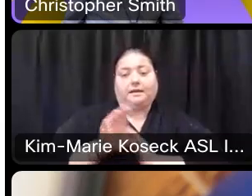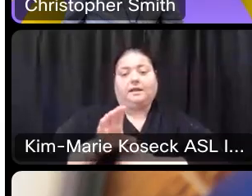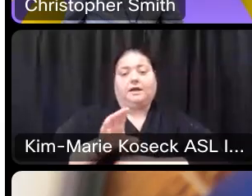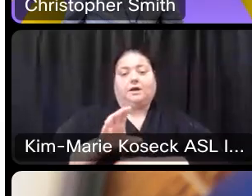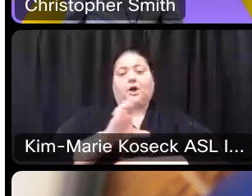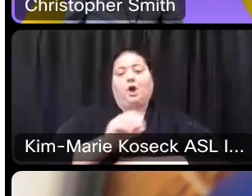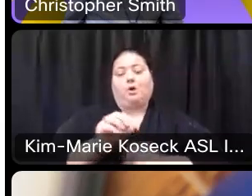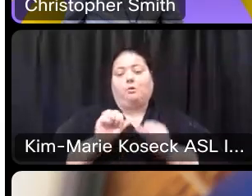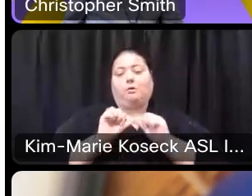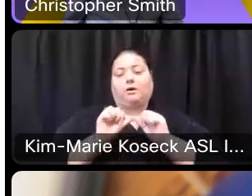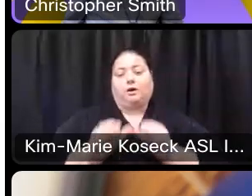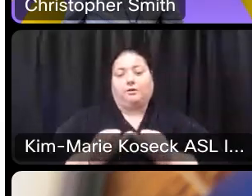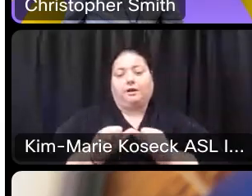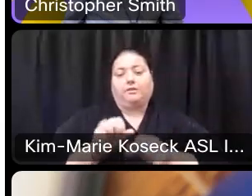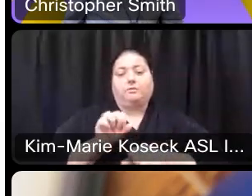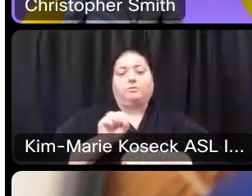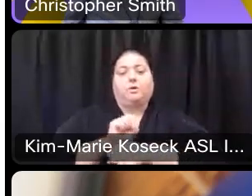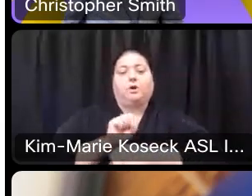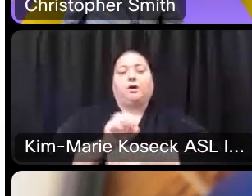co-occurring peer workforce.